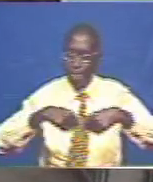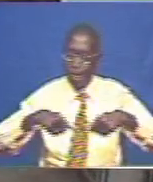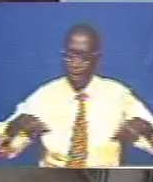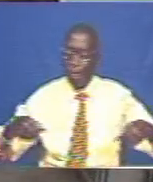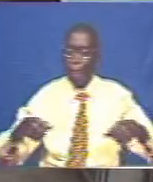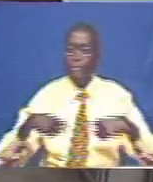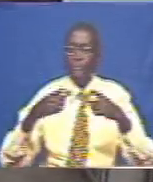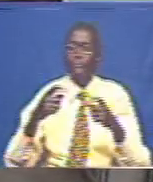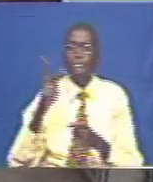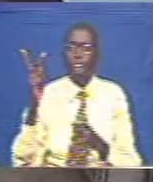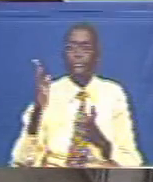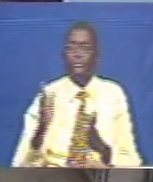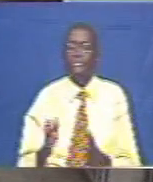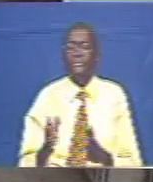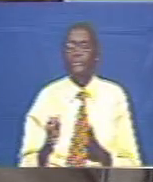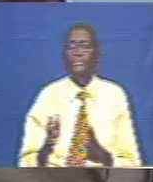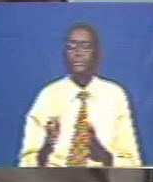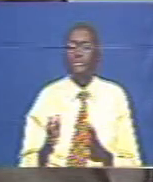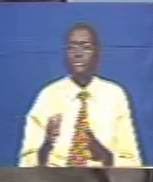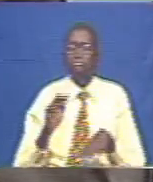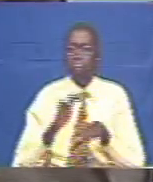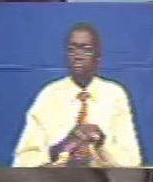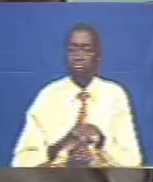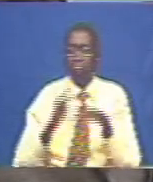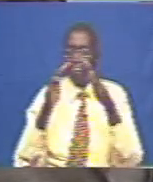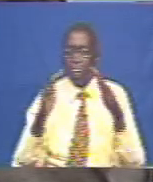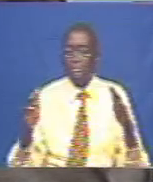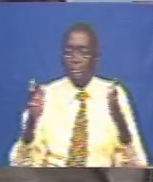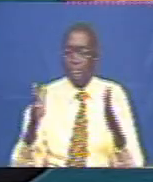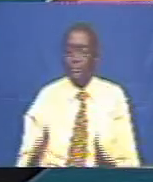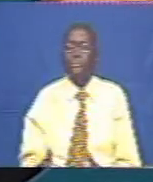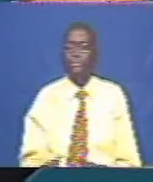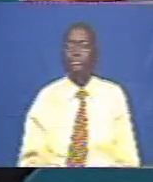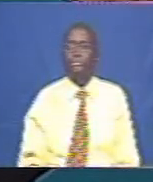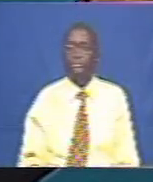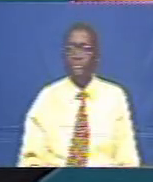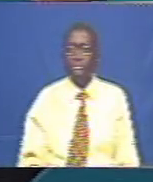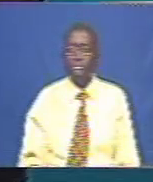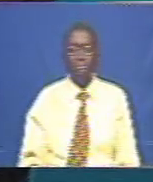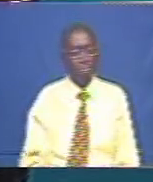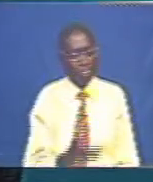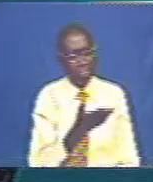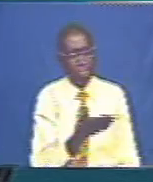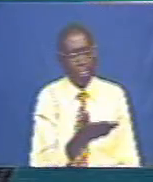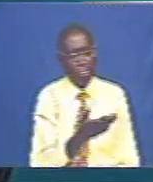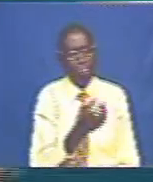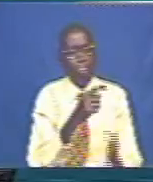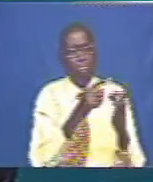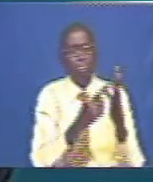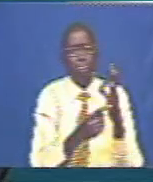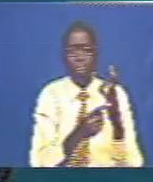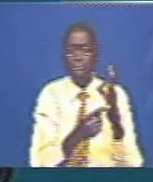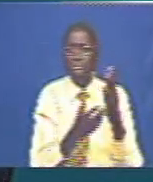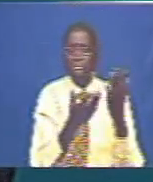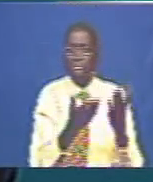people of Kenya affordable houses. Yes, you know, he touched on three areas